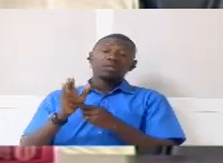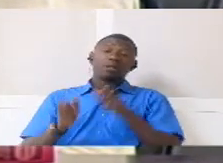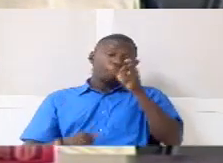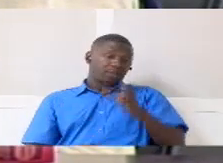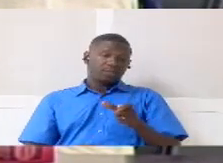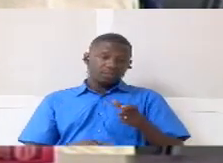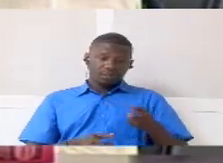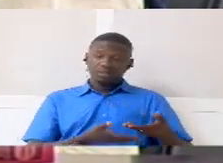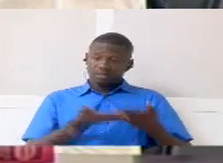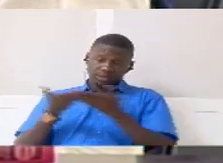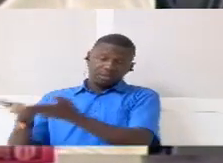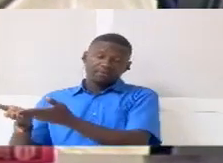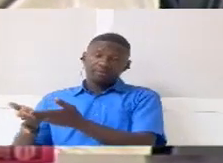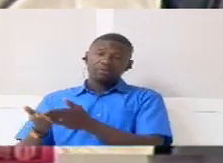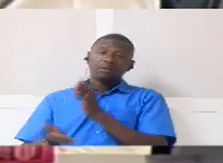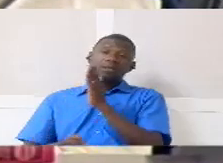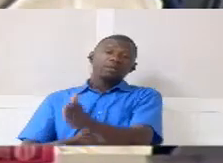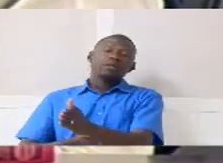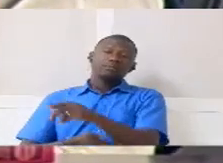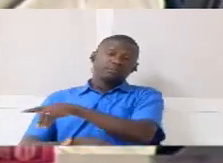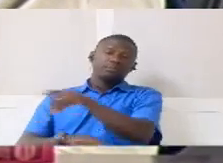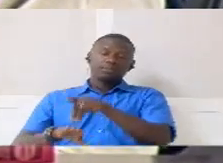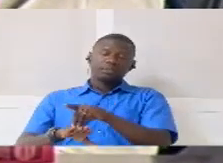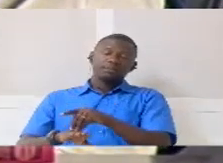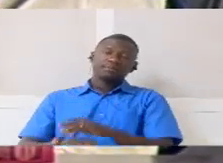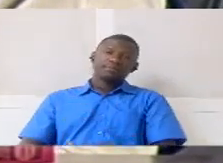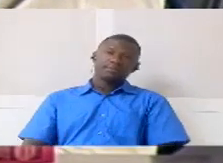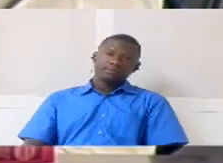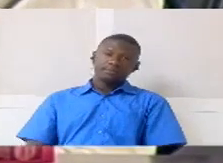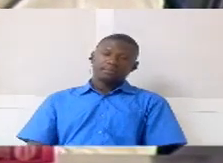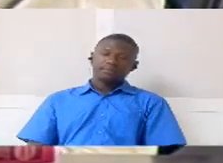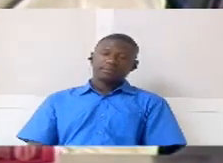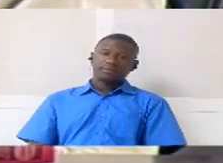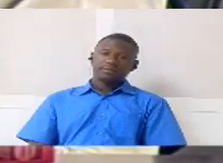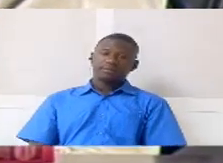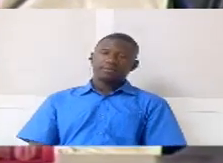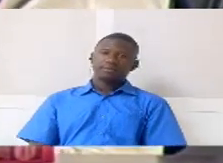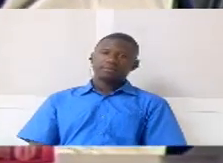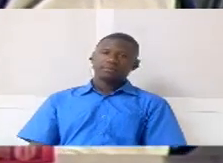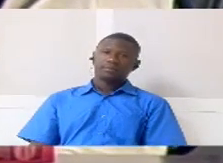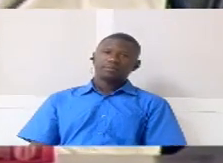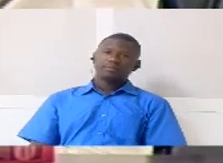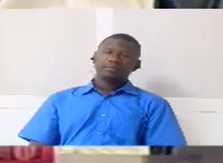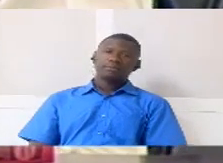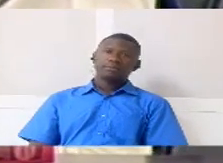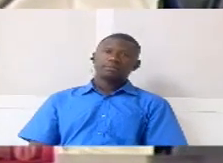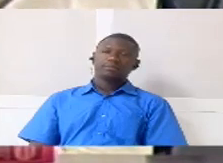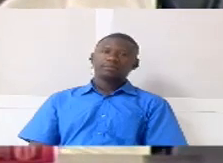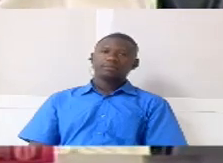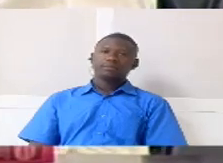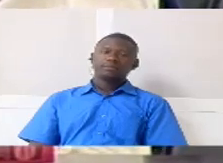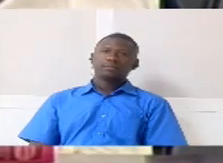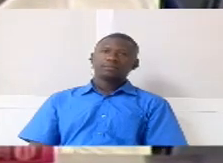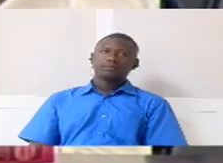ni fa ni be prisoner fa na funi la gere fa na risit kilingo fa na bigele ko wala fa na muta ya kunti e prisoner to safa balaka tan di ko ye ni prisoner bondi ganne pour sinin